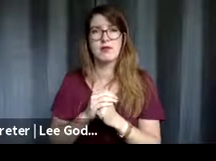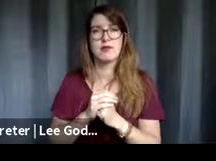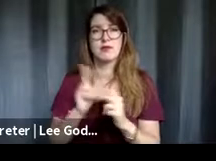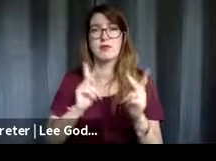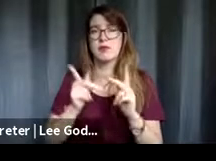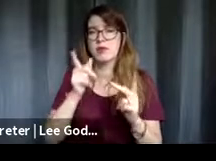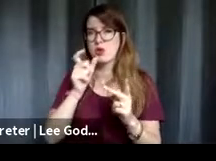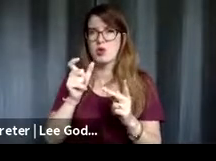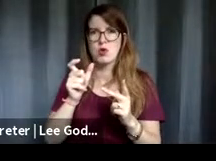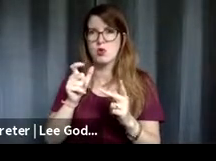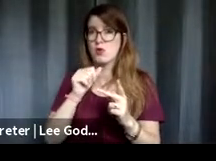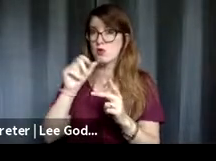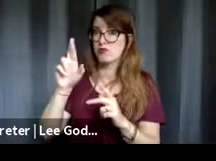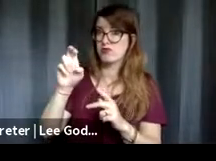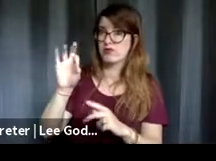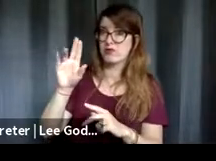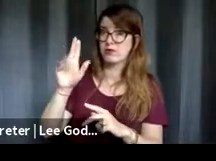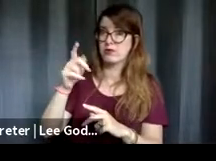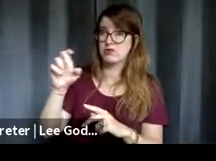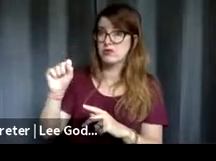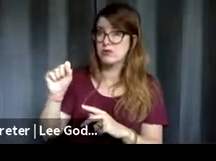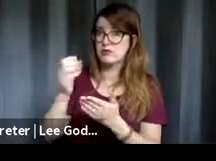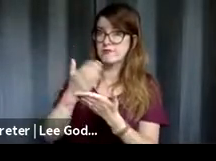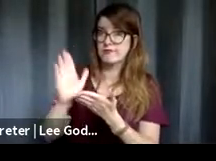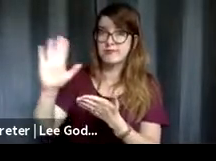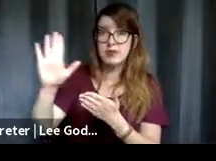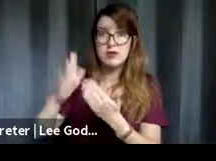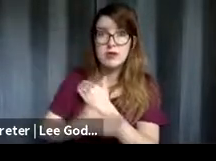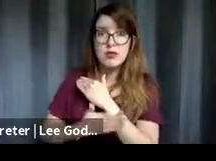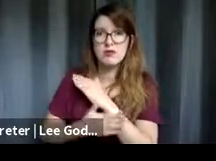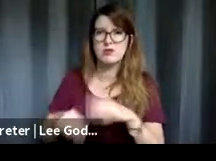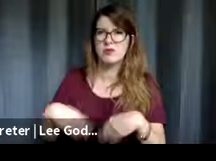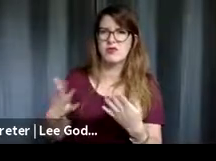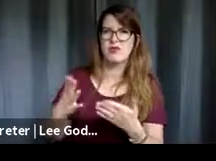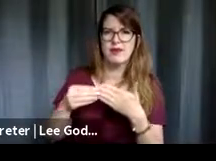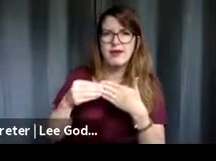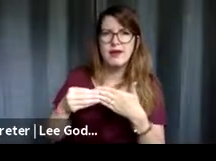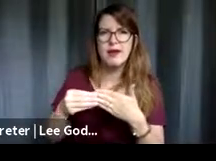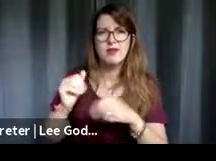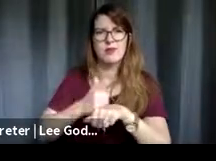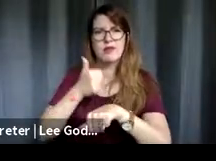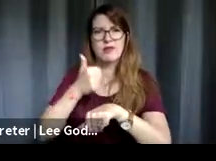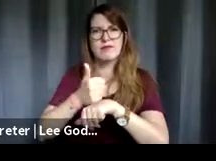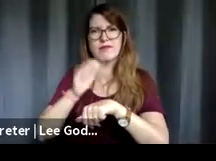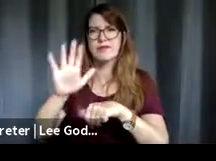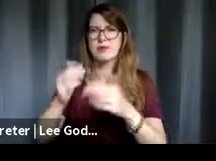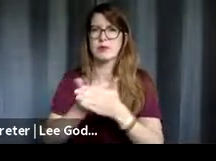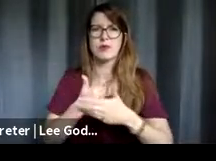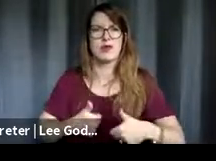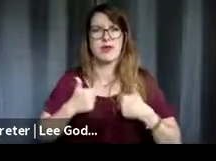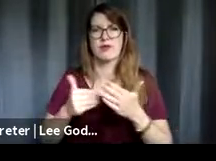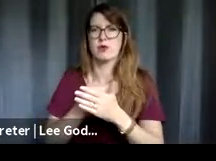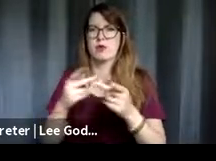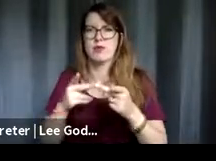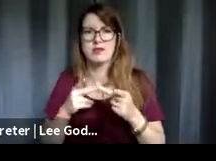Displaced people and refugees are cared for and provided guidance as they establish their new life in a new place.